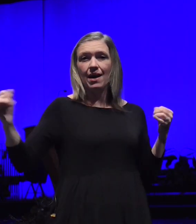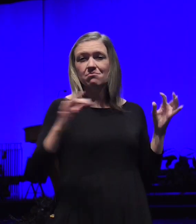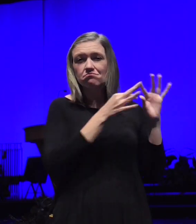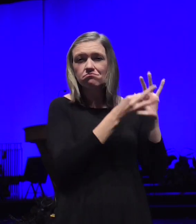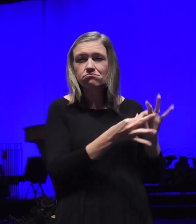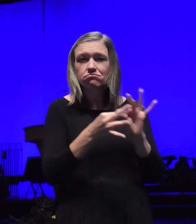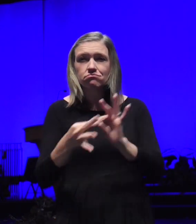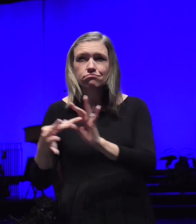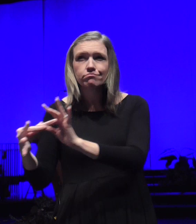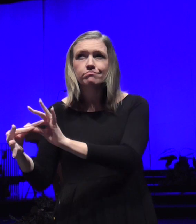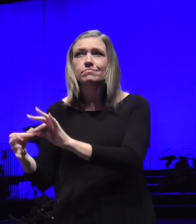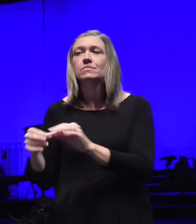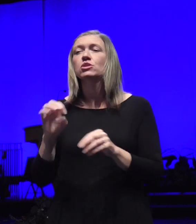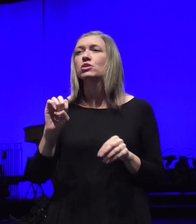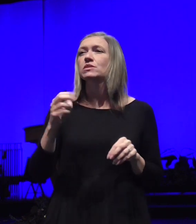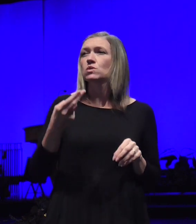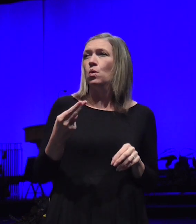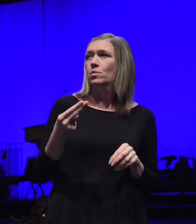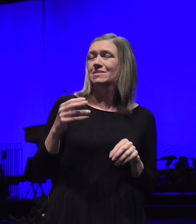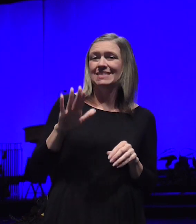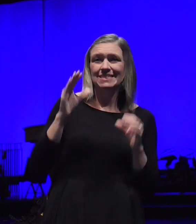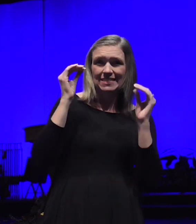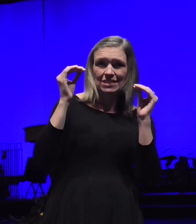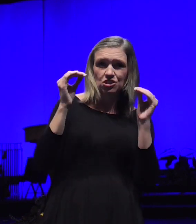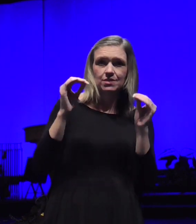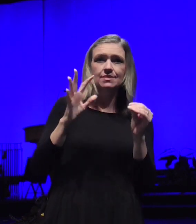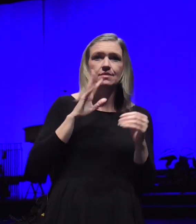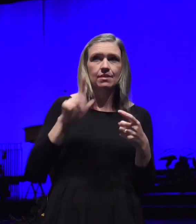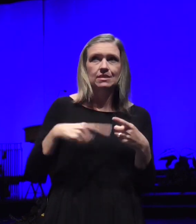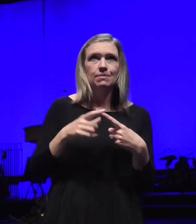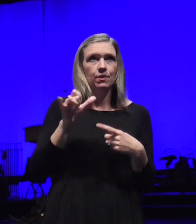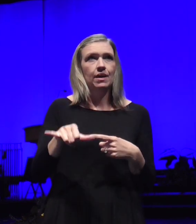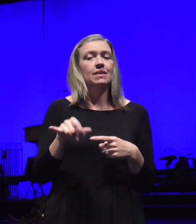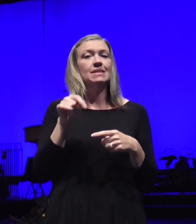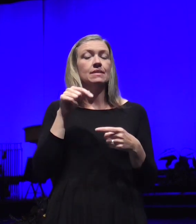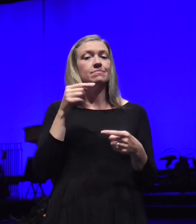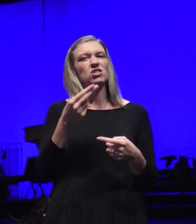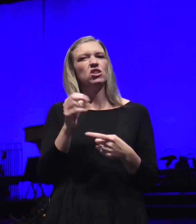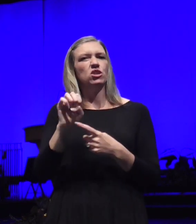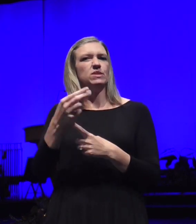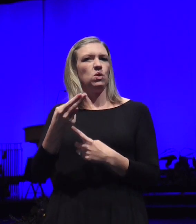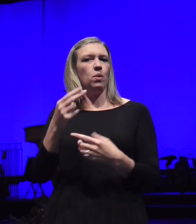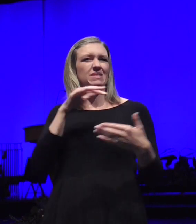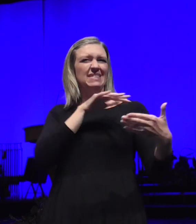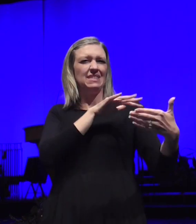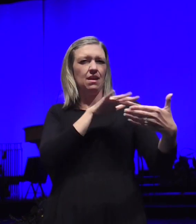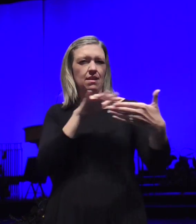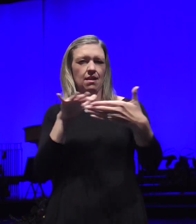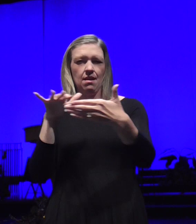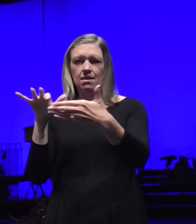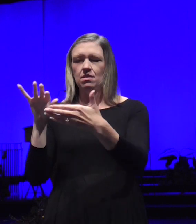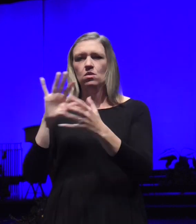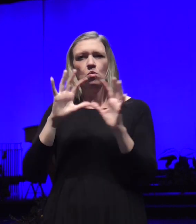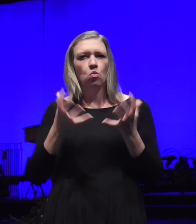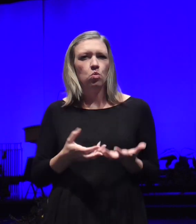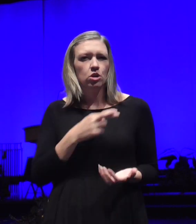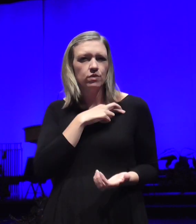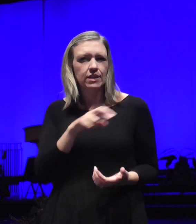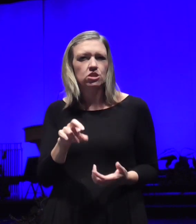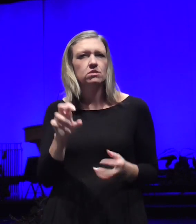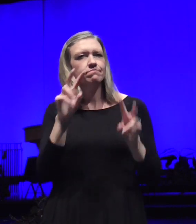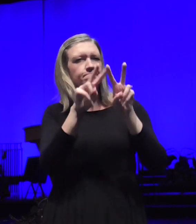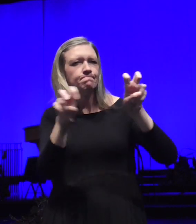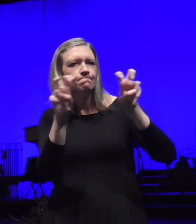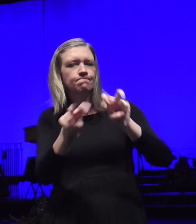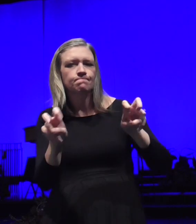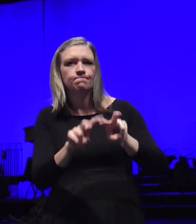Ernest Holmes also in his teachings talked about that. And he studied all world religions because he was looking for the golden